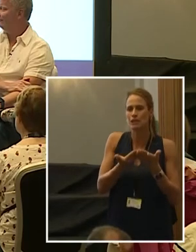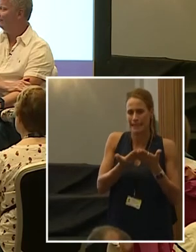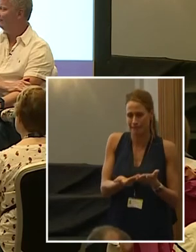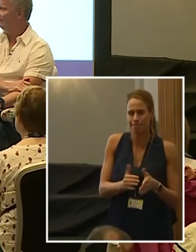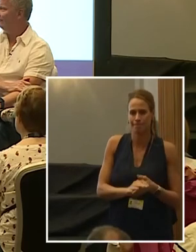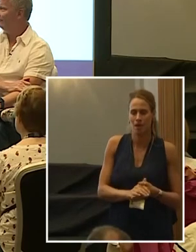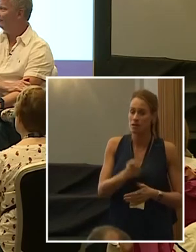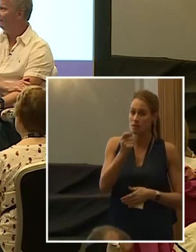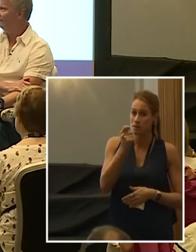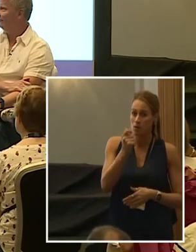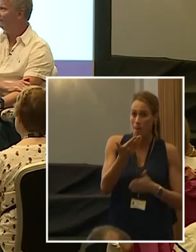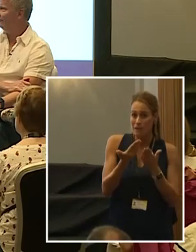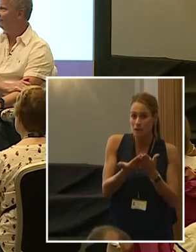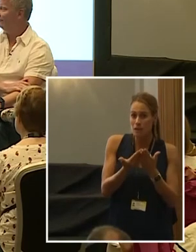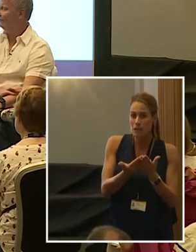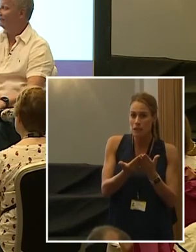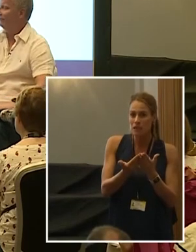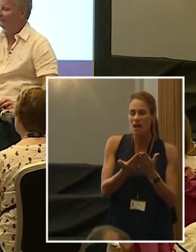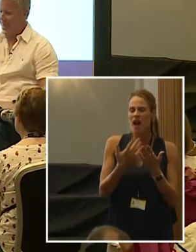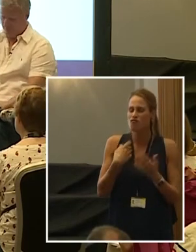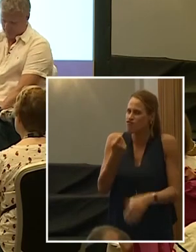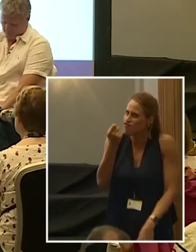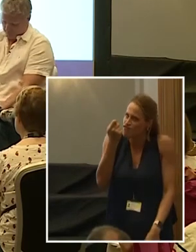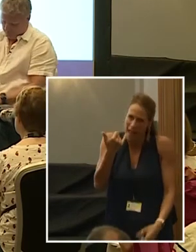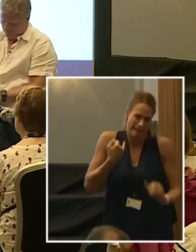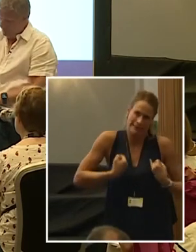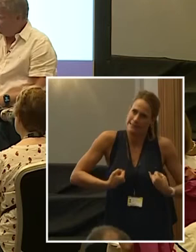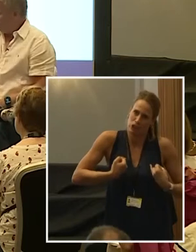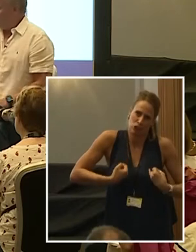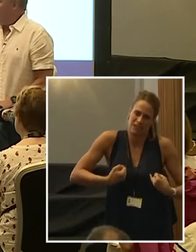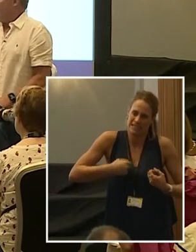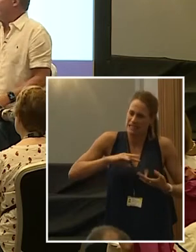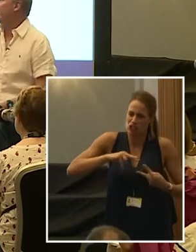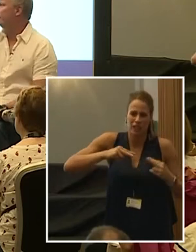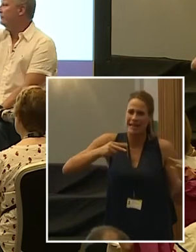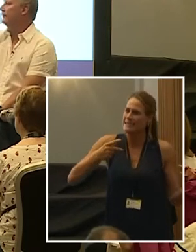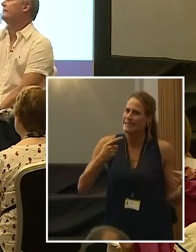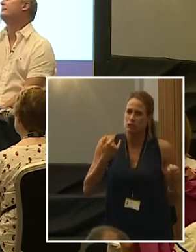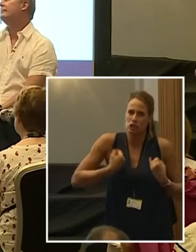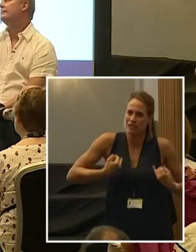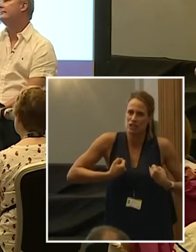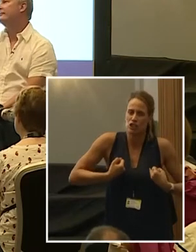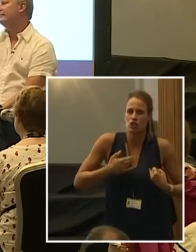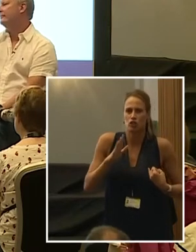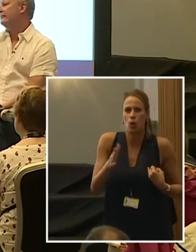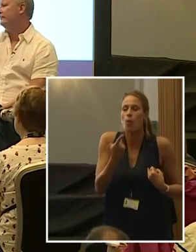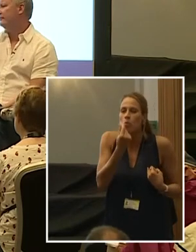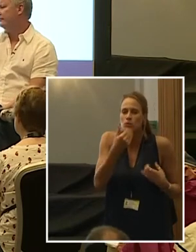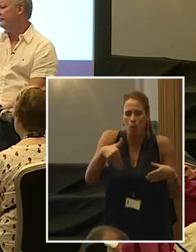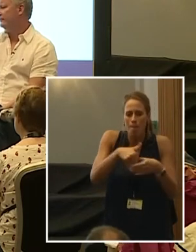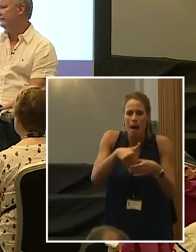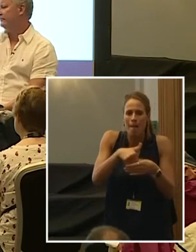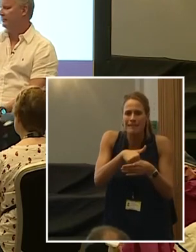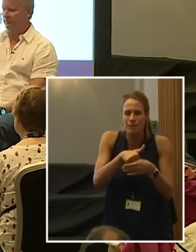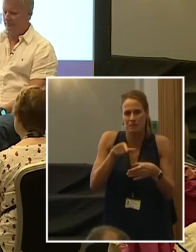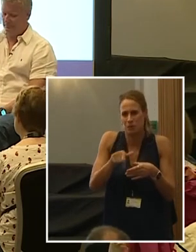Some studies are for very rare genetic conditions, so the pool of participants available and willing to